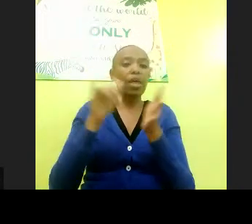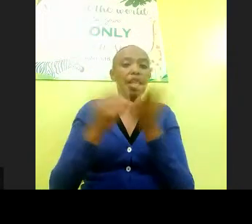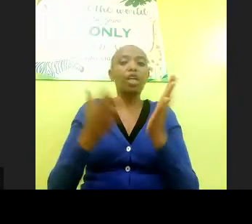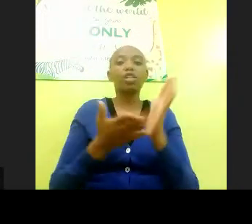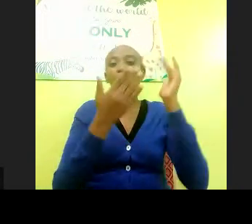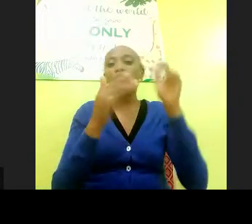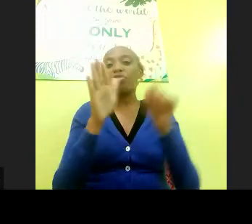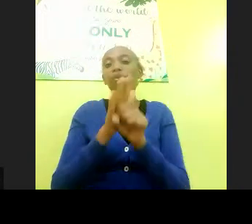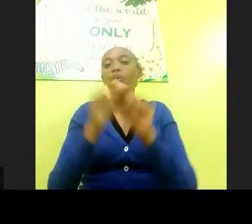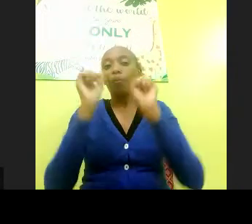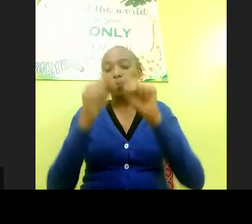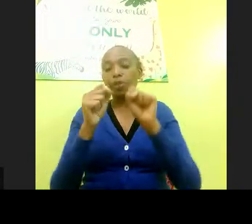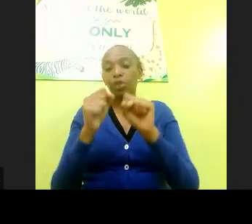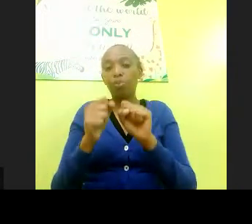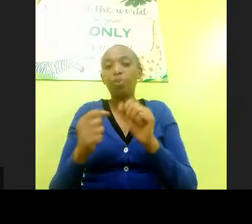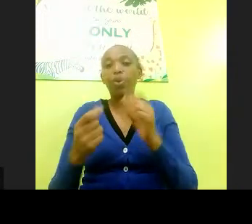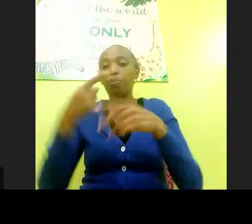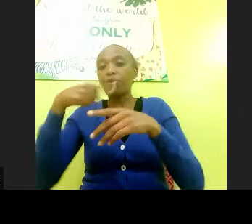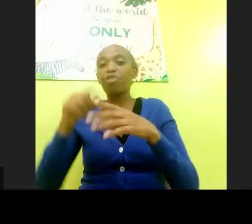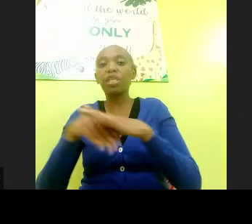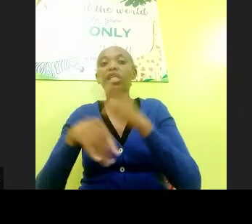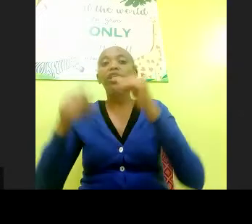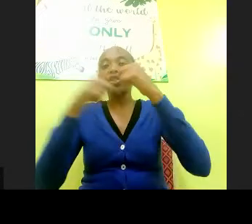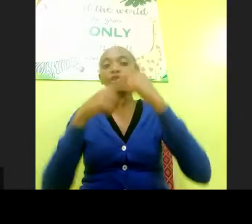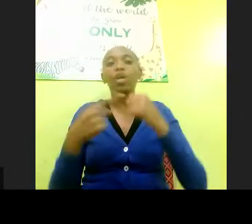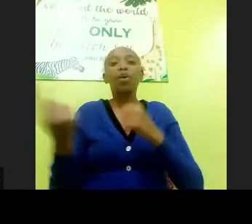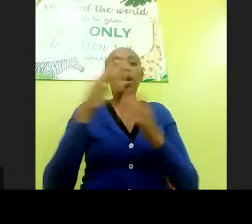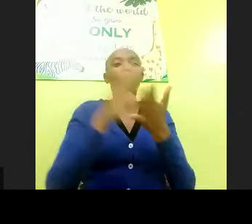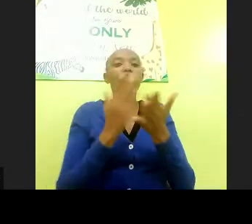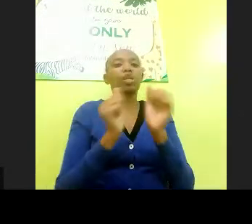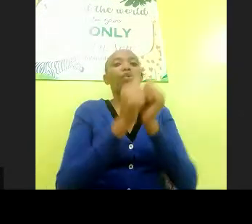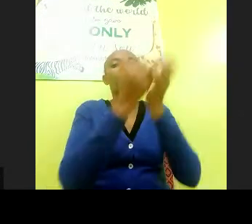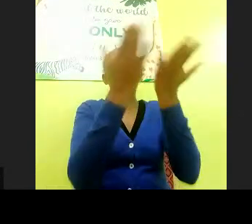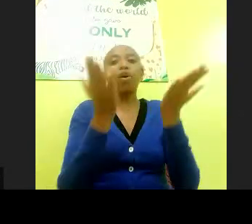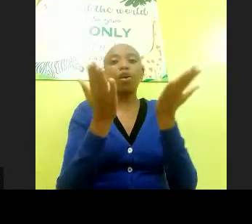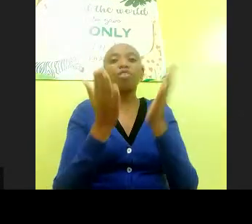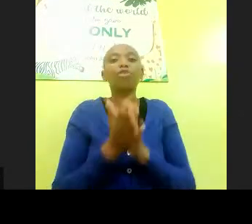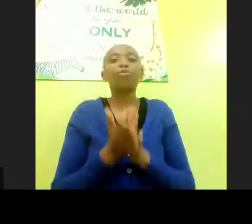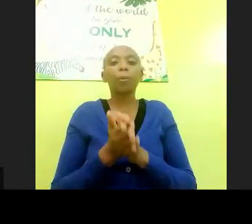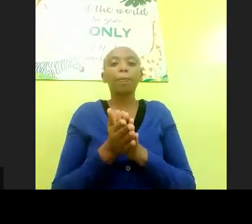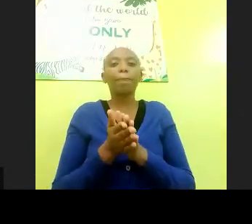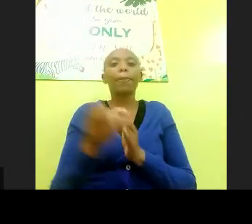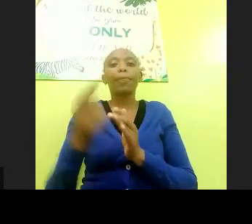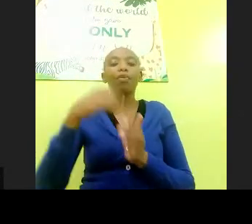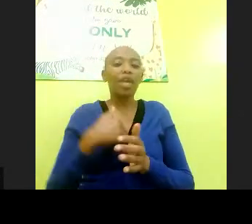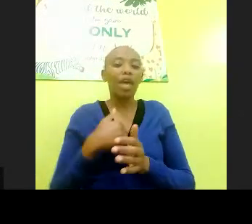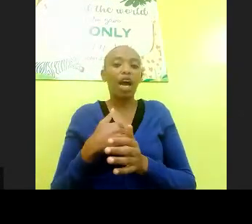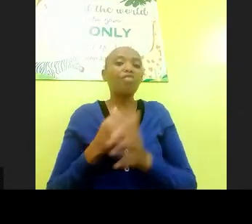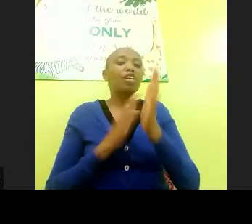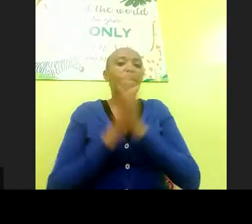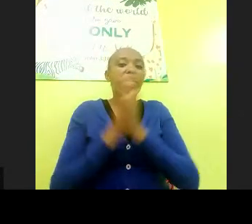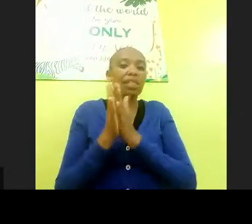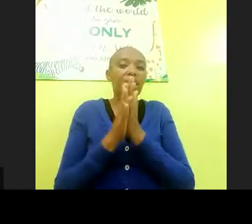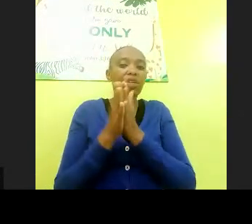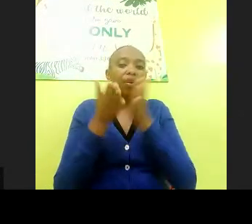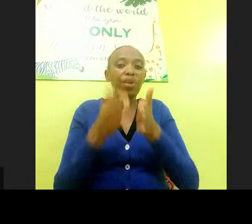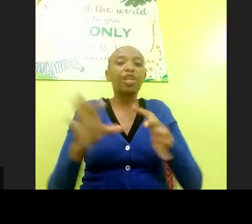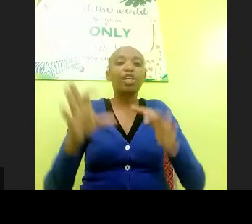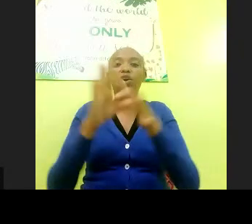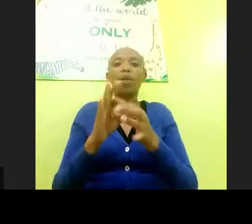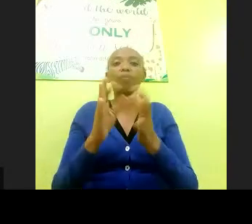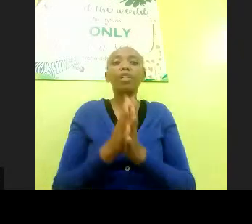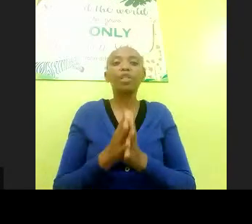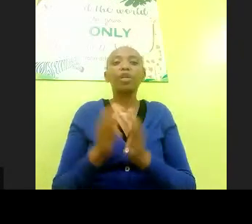will be approved in June, and we hope to share with all of you. So we are very excited with this collaboration, with